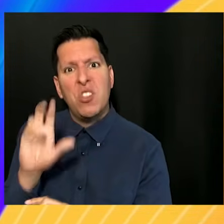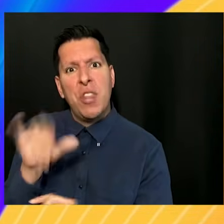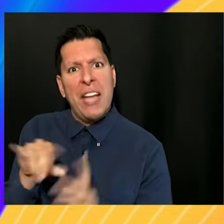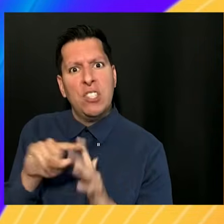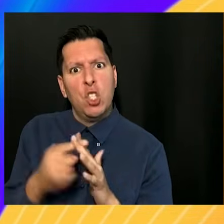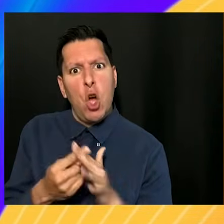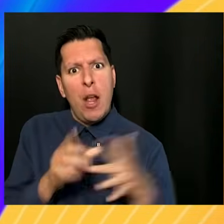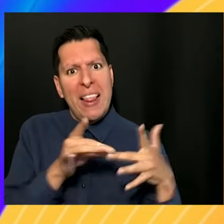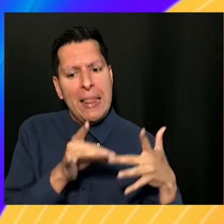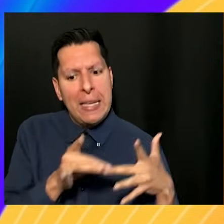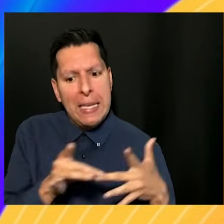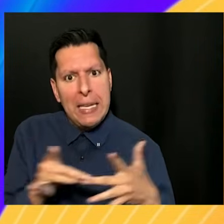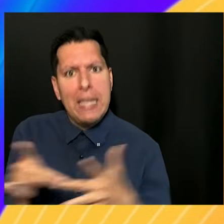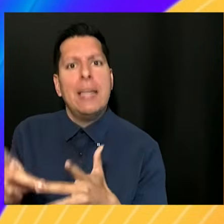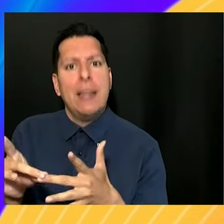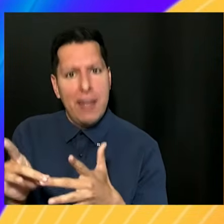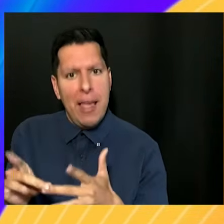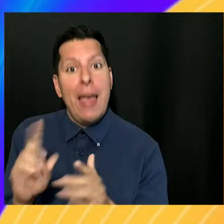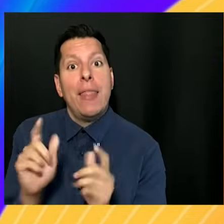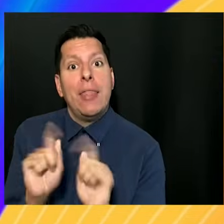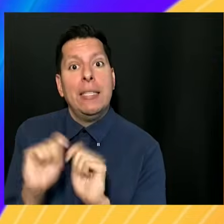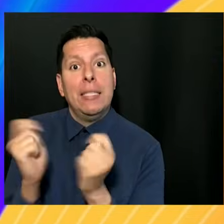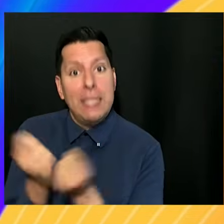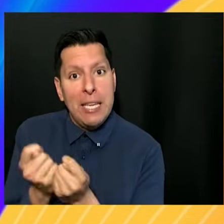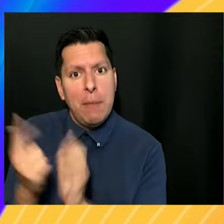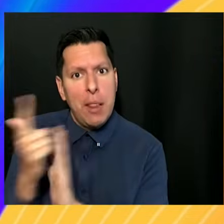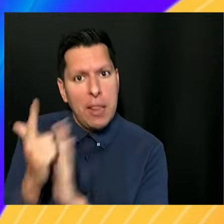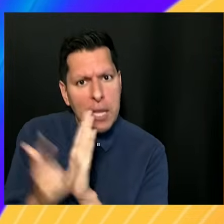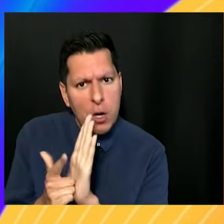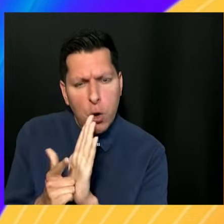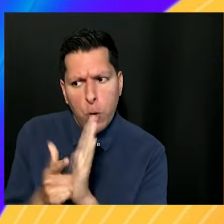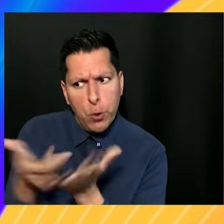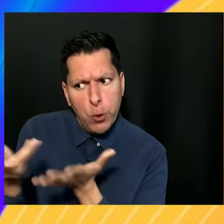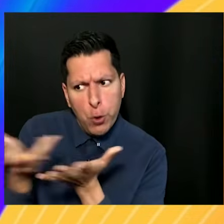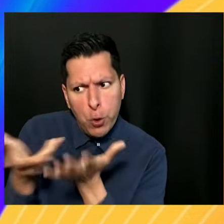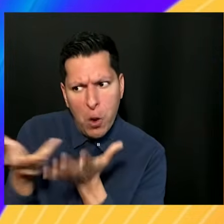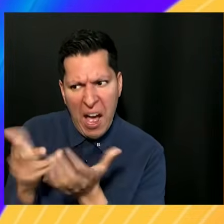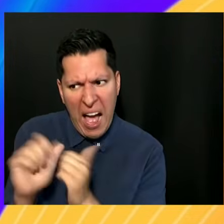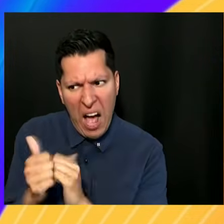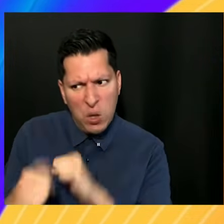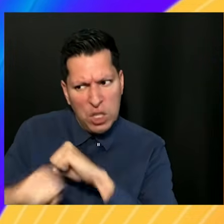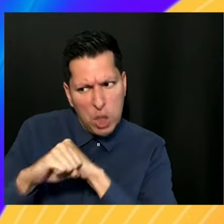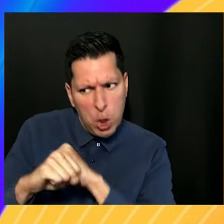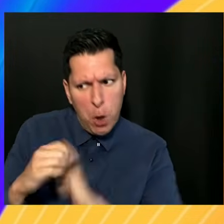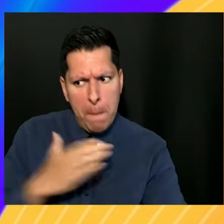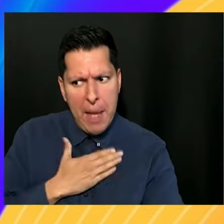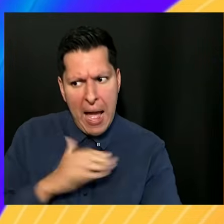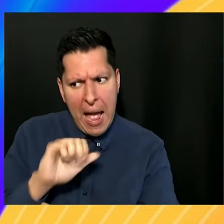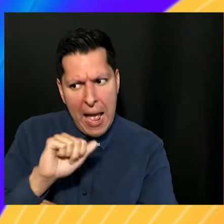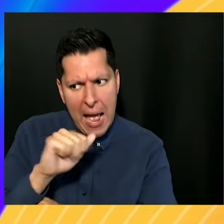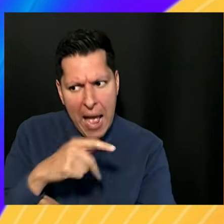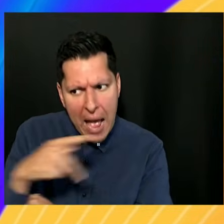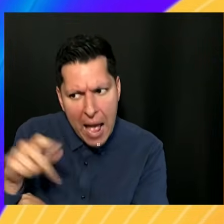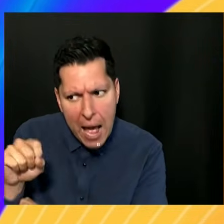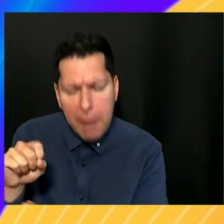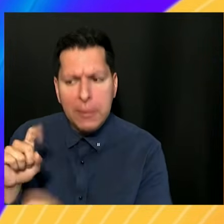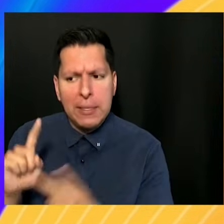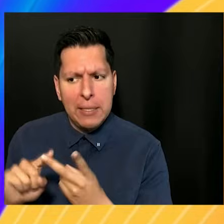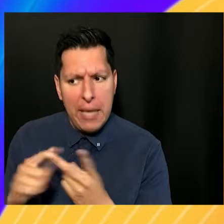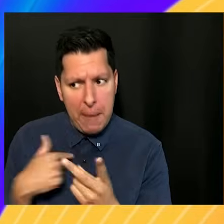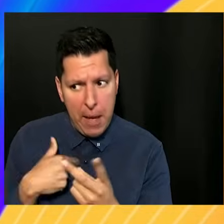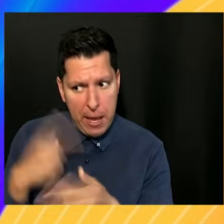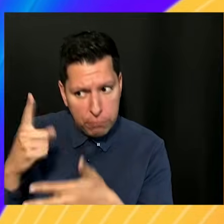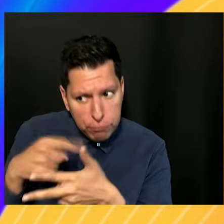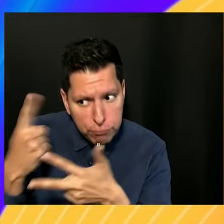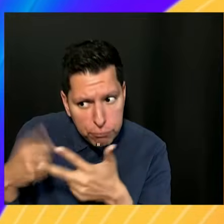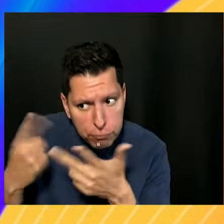still have to work with your legal team and figure out, how do I secure my apps? Am I covering everything? This just makes it